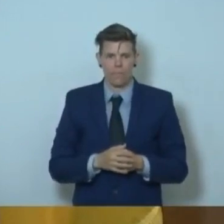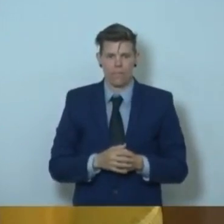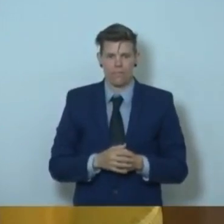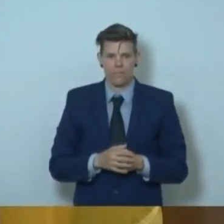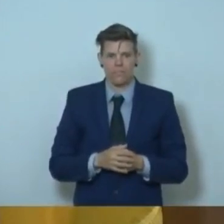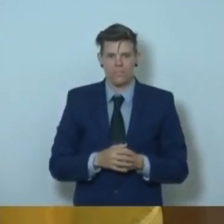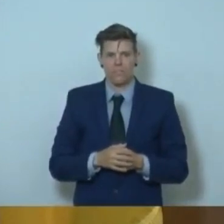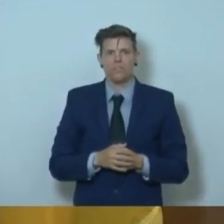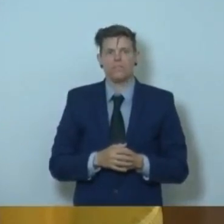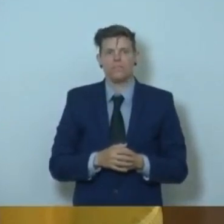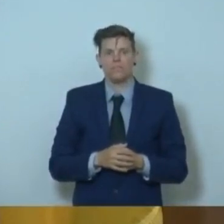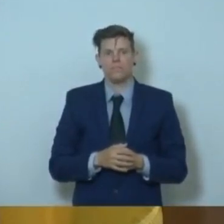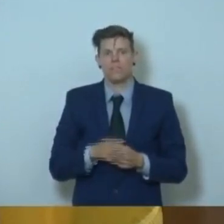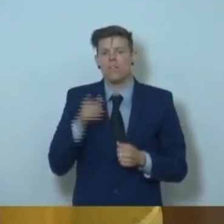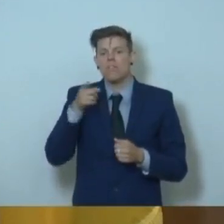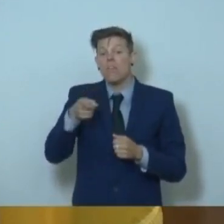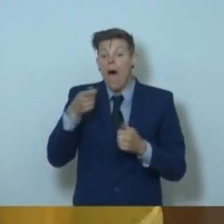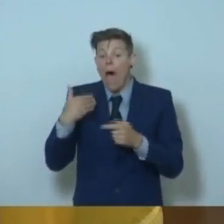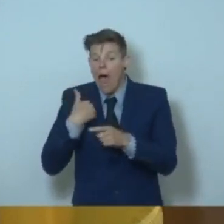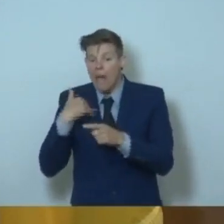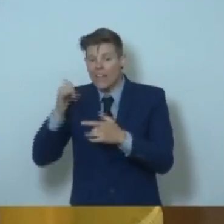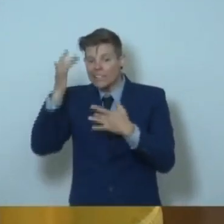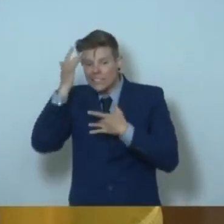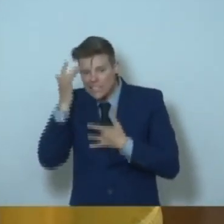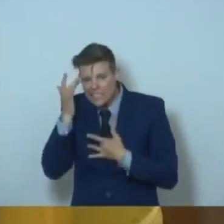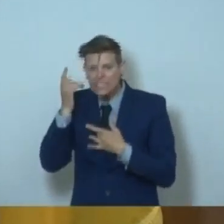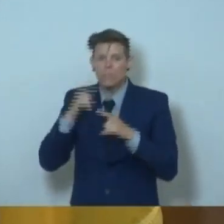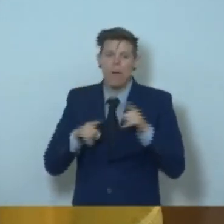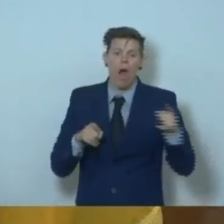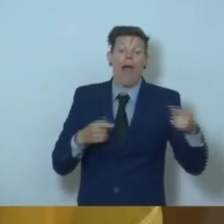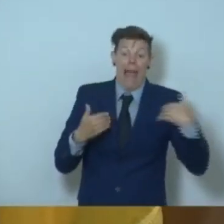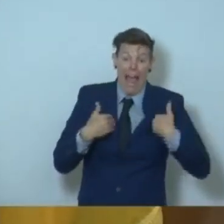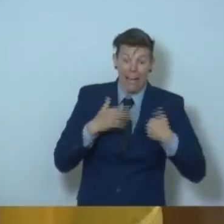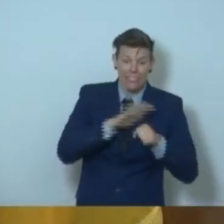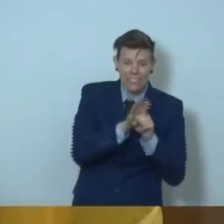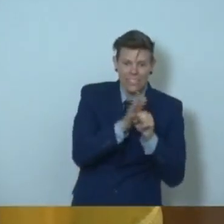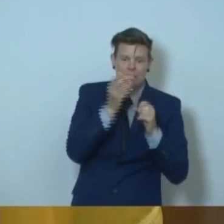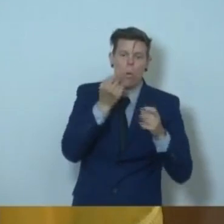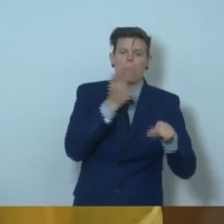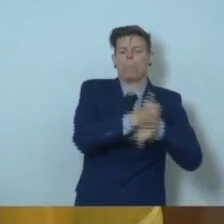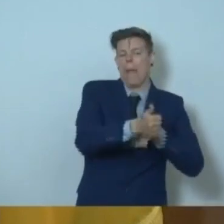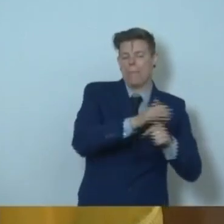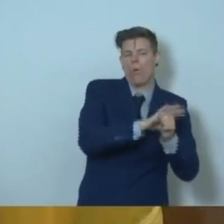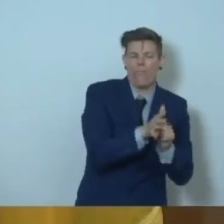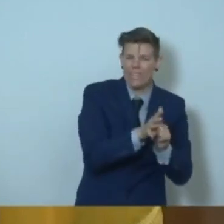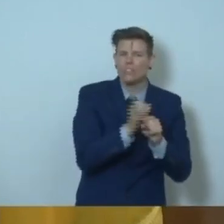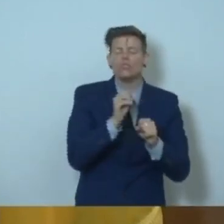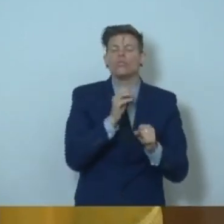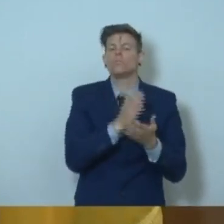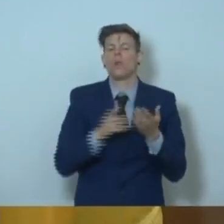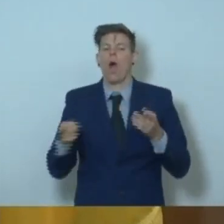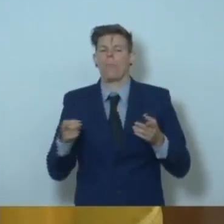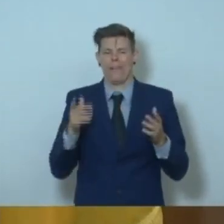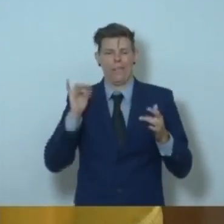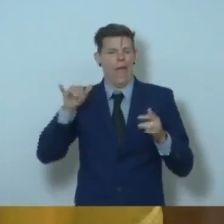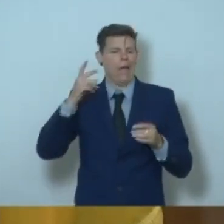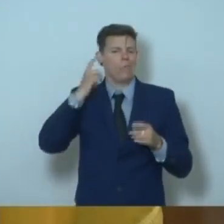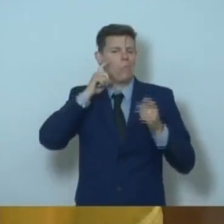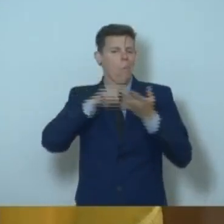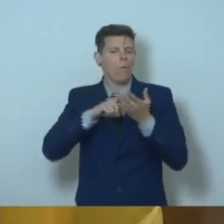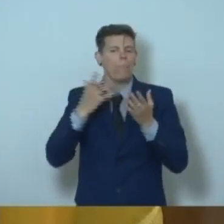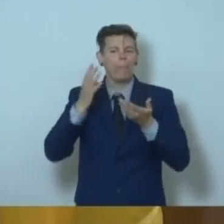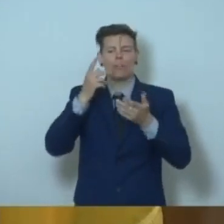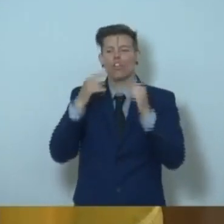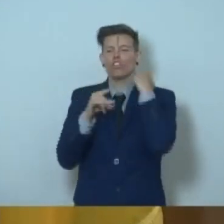national conversation about this, about whether one or more states, if you had a serious